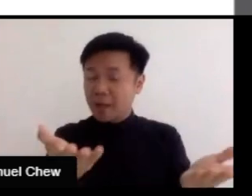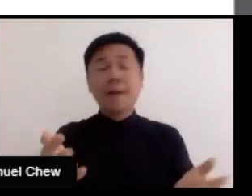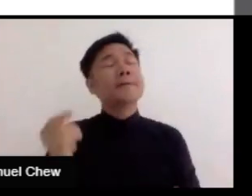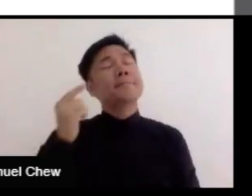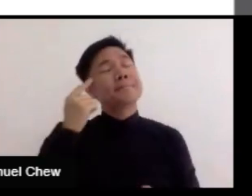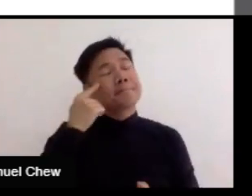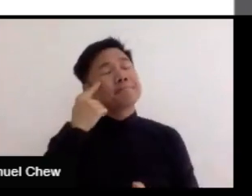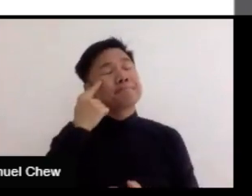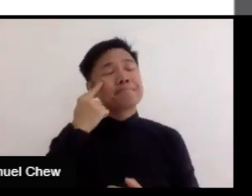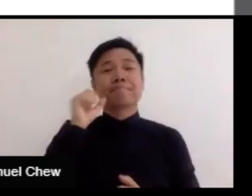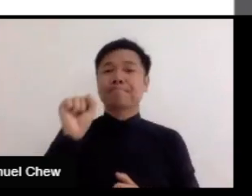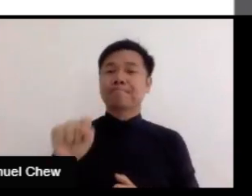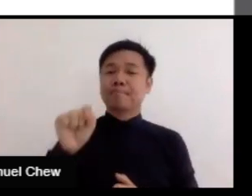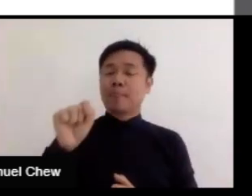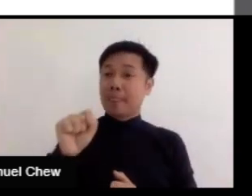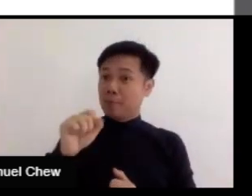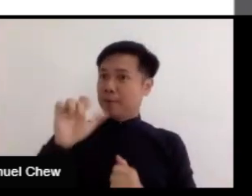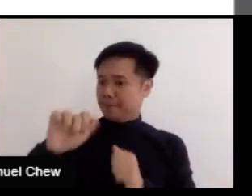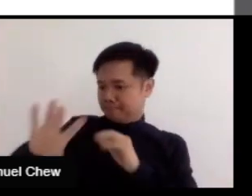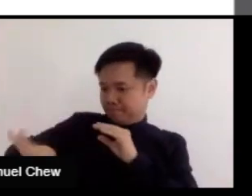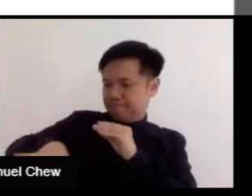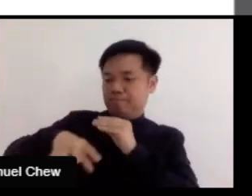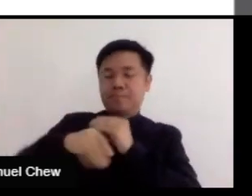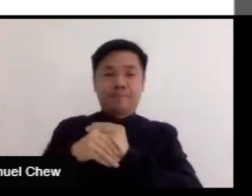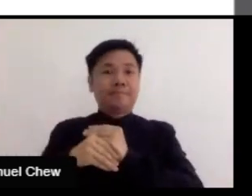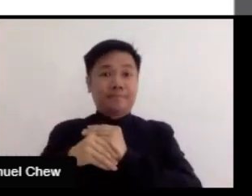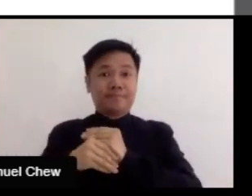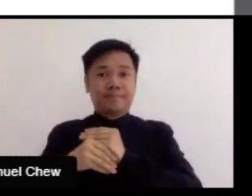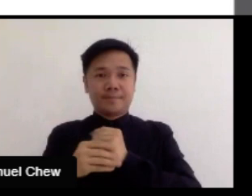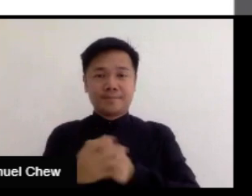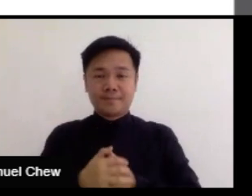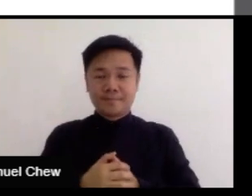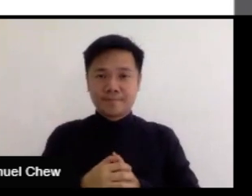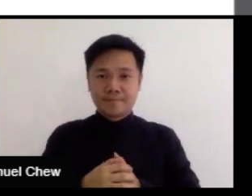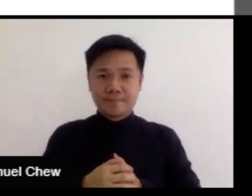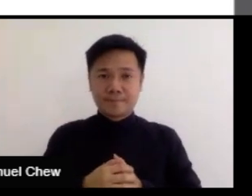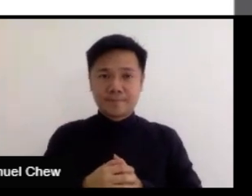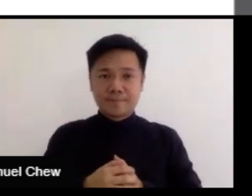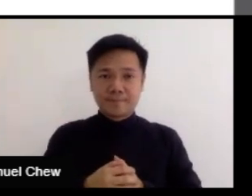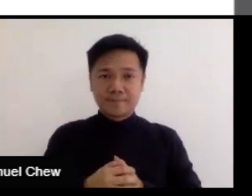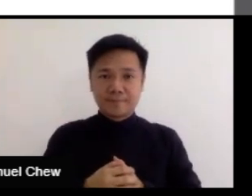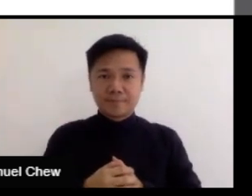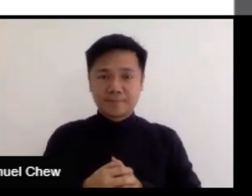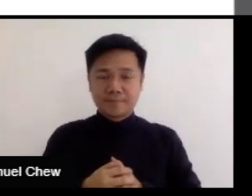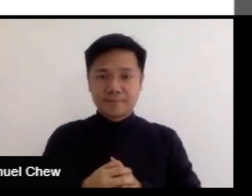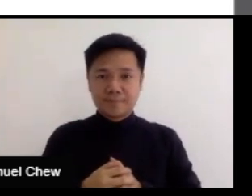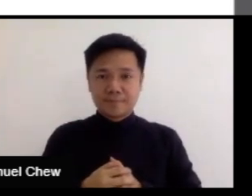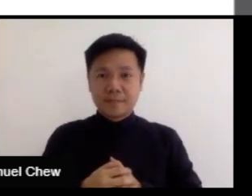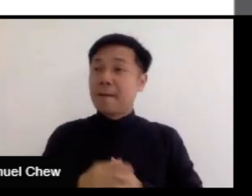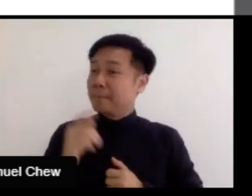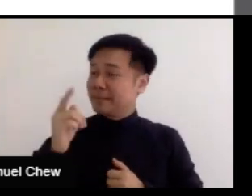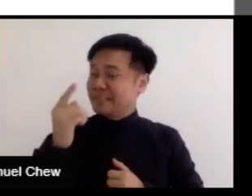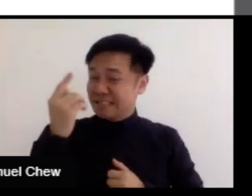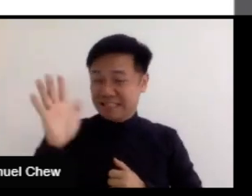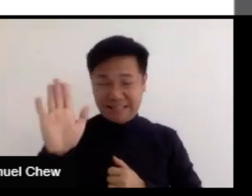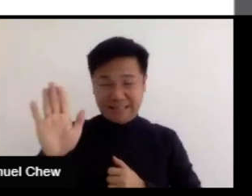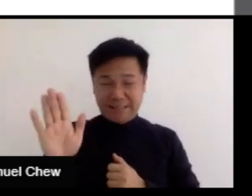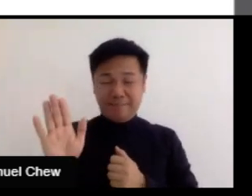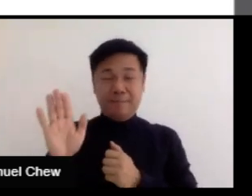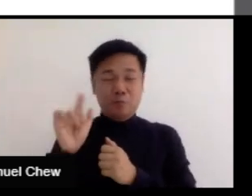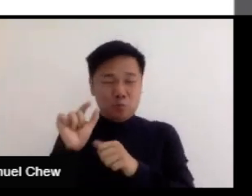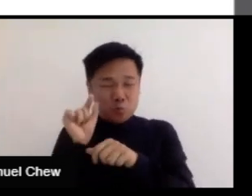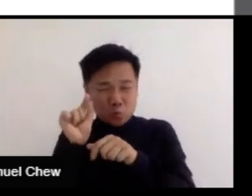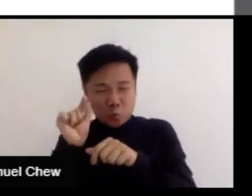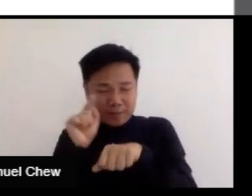could take that up also. I would, if you'd like to give me half a minute to just consult with